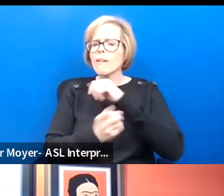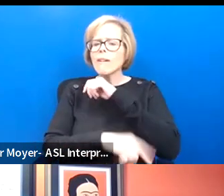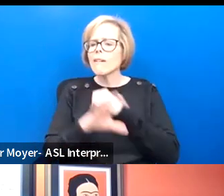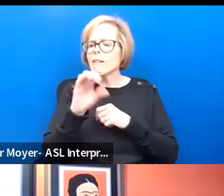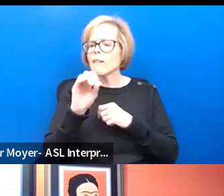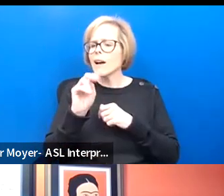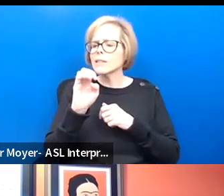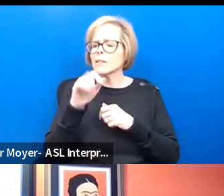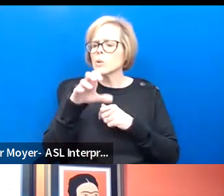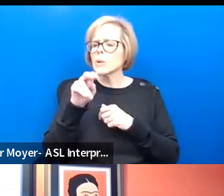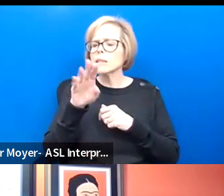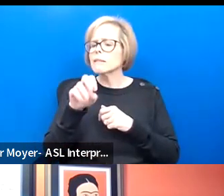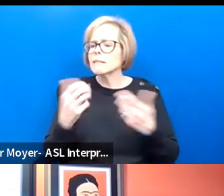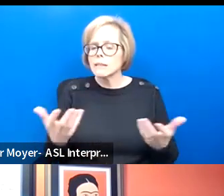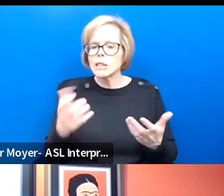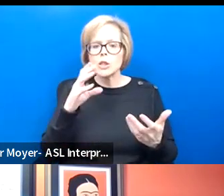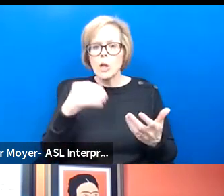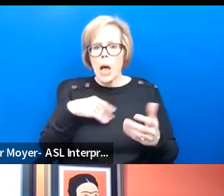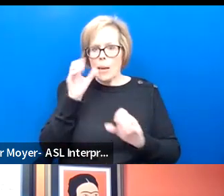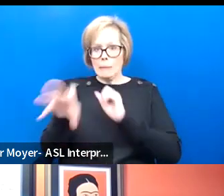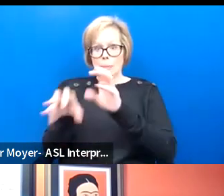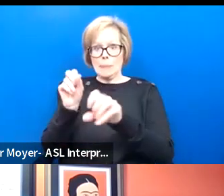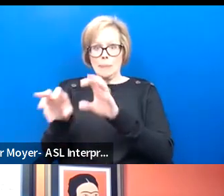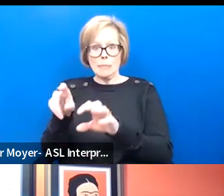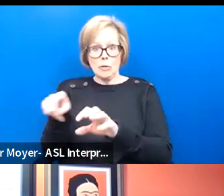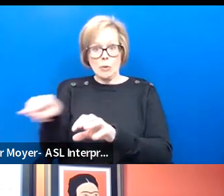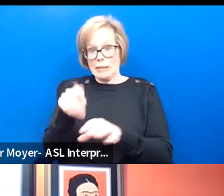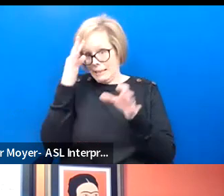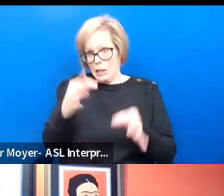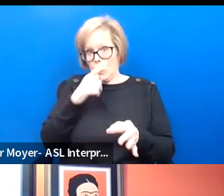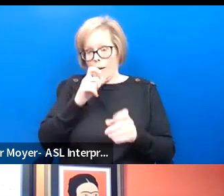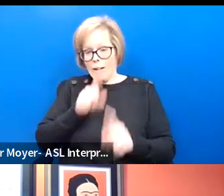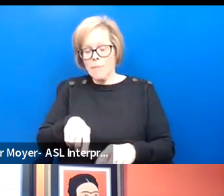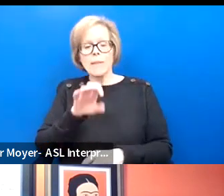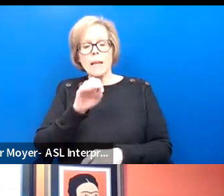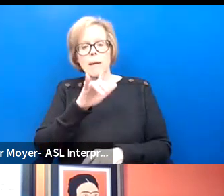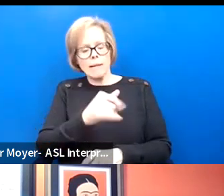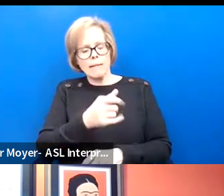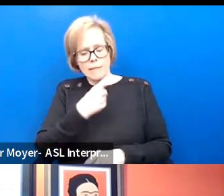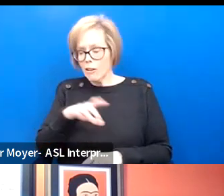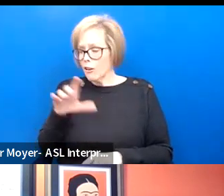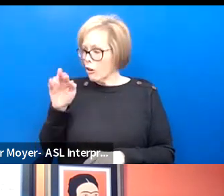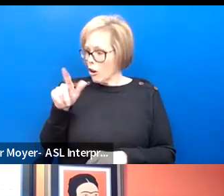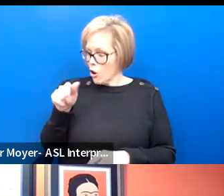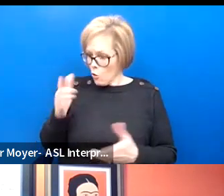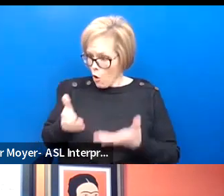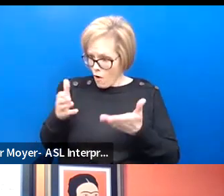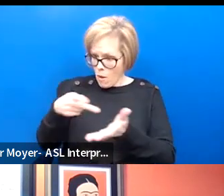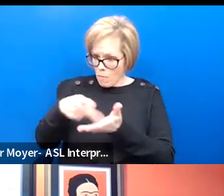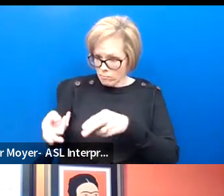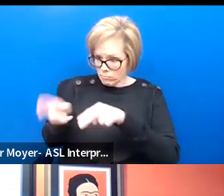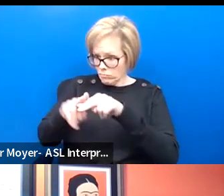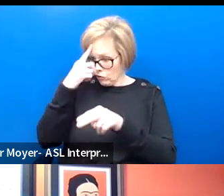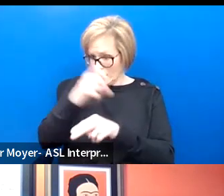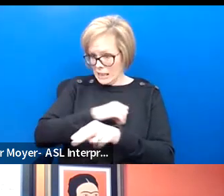decide who answers which question. So Emily asks, Carla, did you offer pay incentives for staff